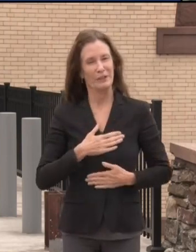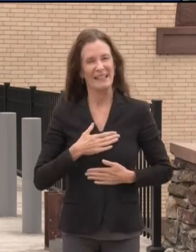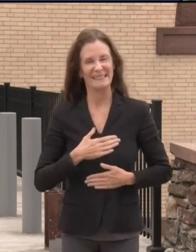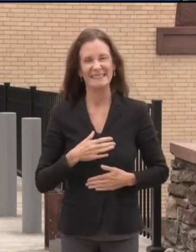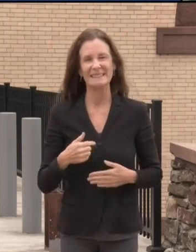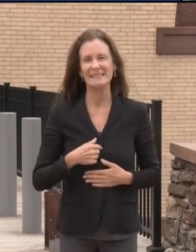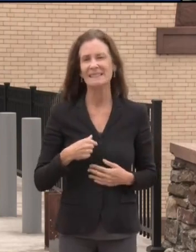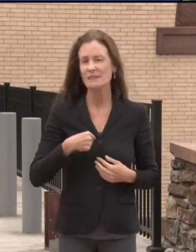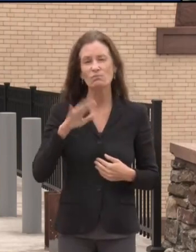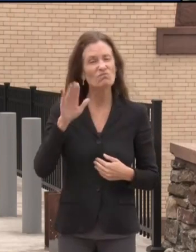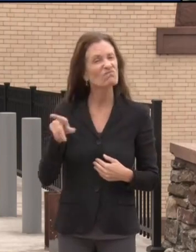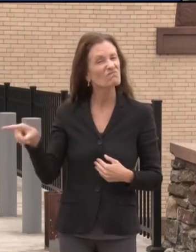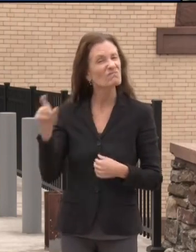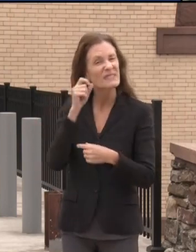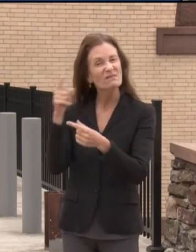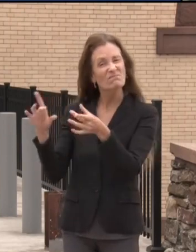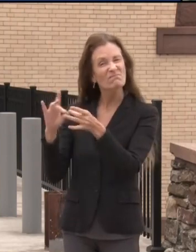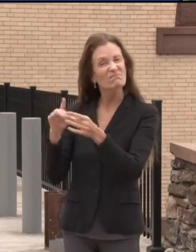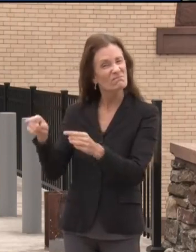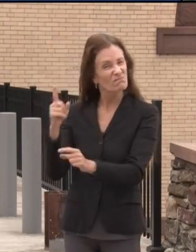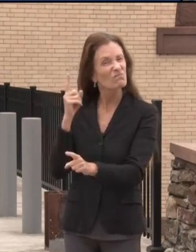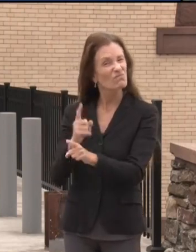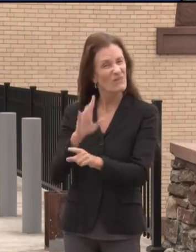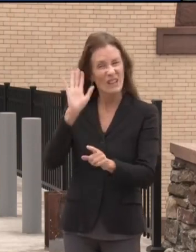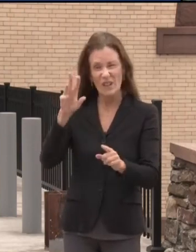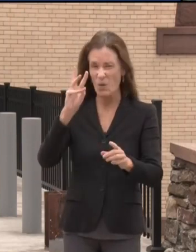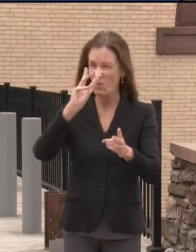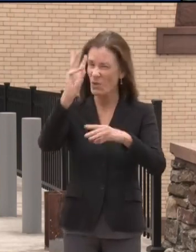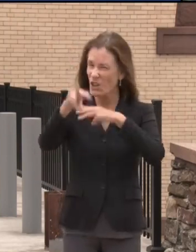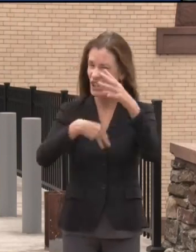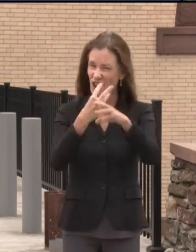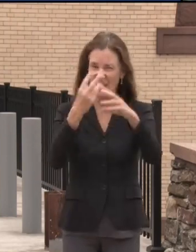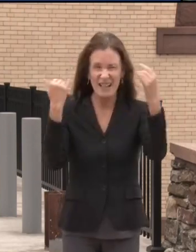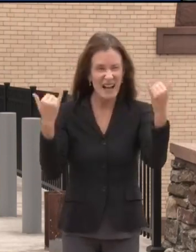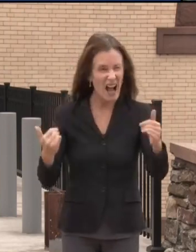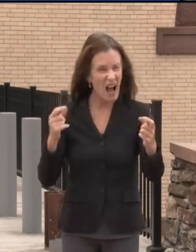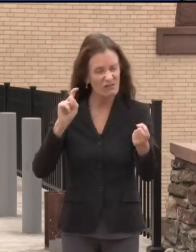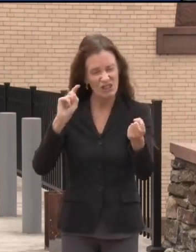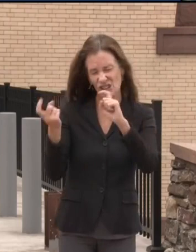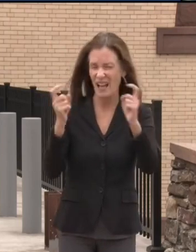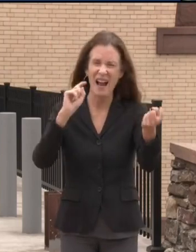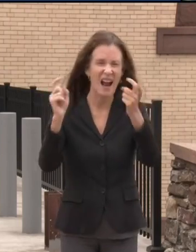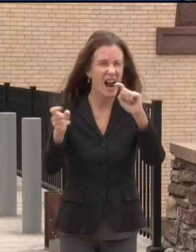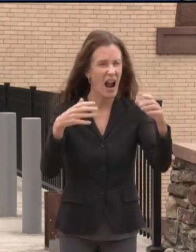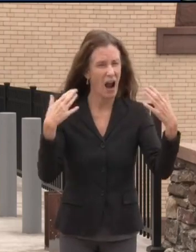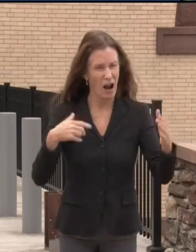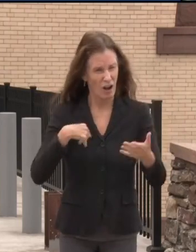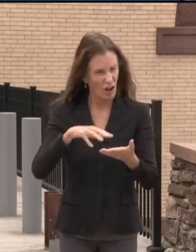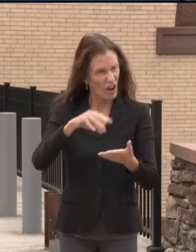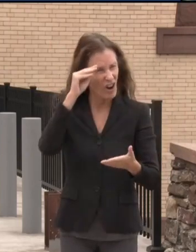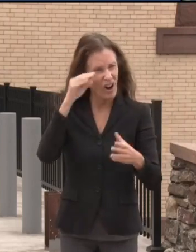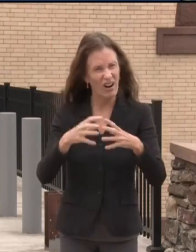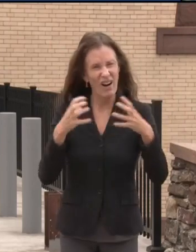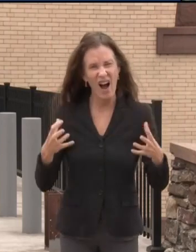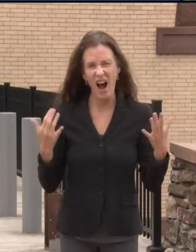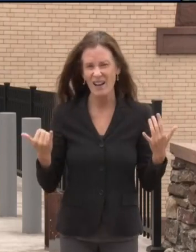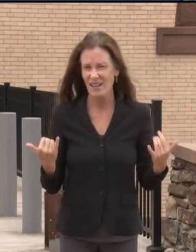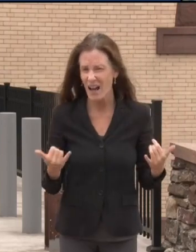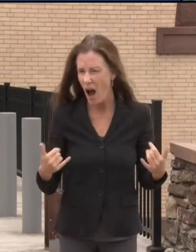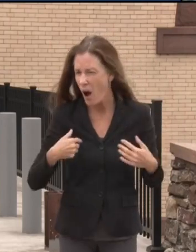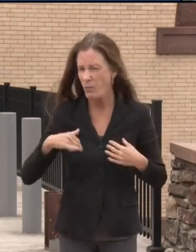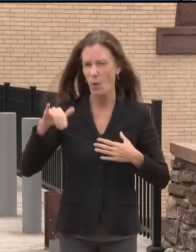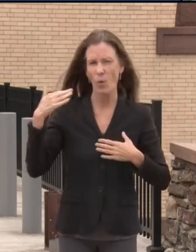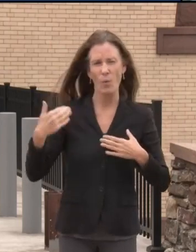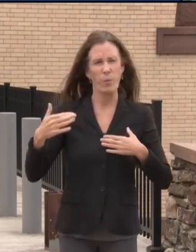right, the world has changed a lot in the last few months. We've learned a lot. And one of the things that we've learned is